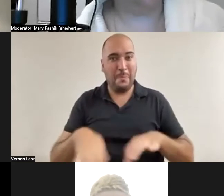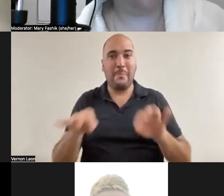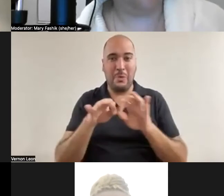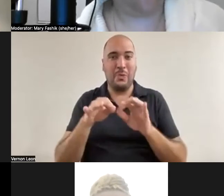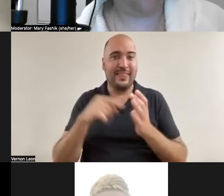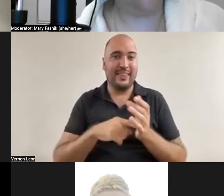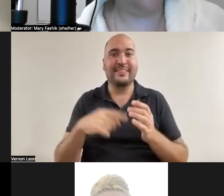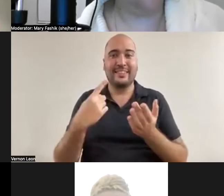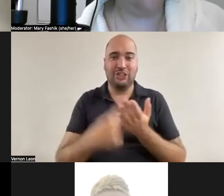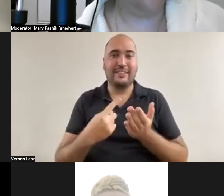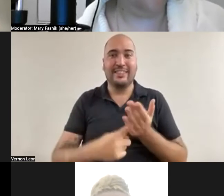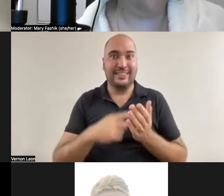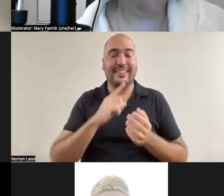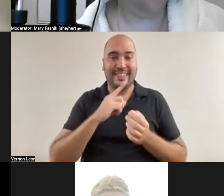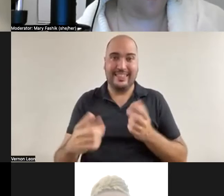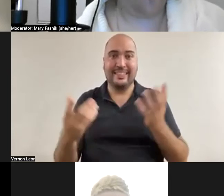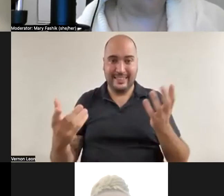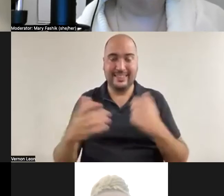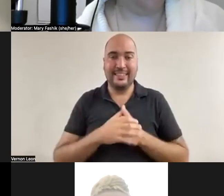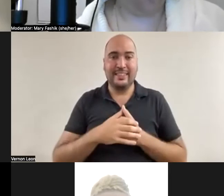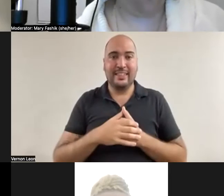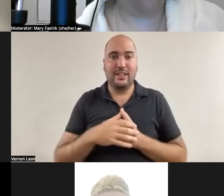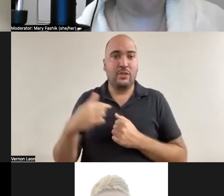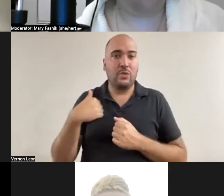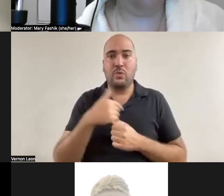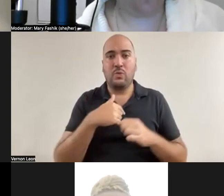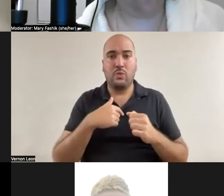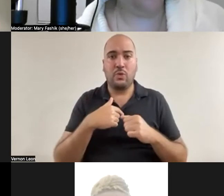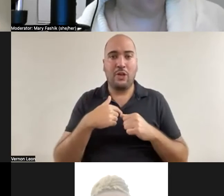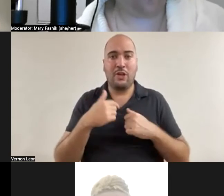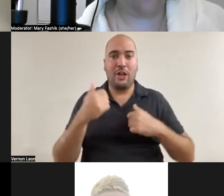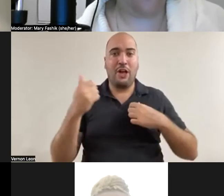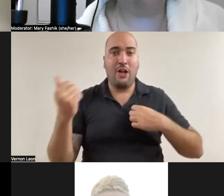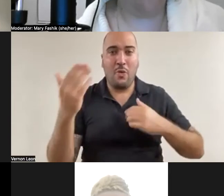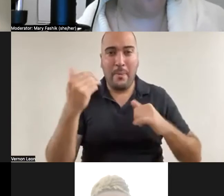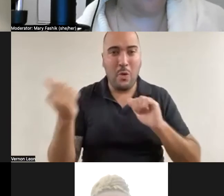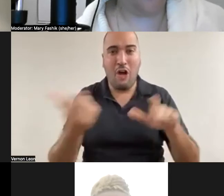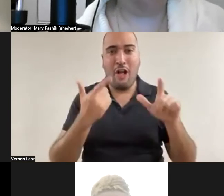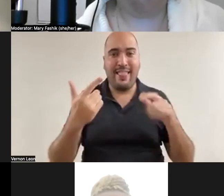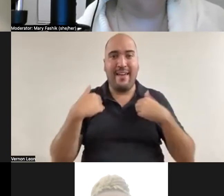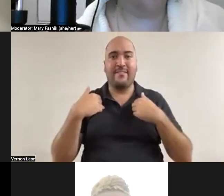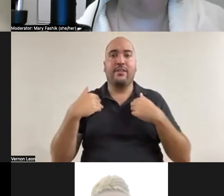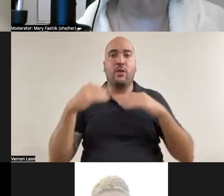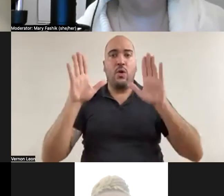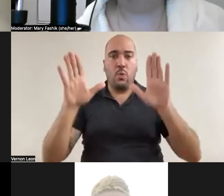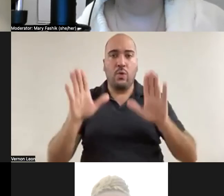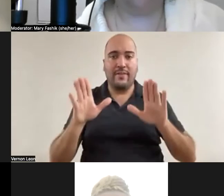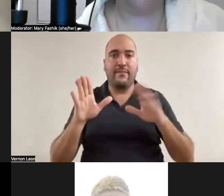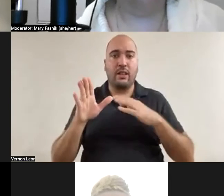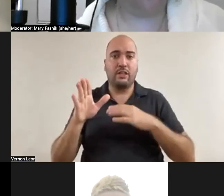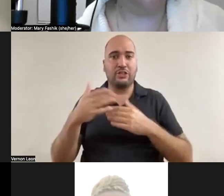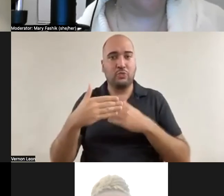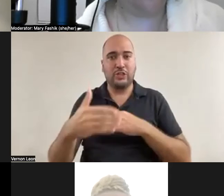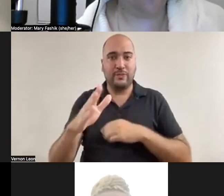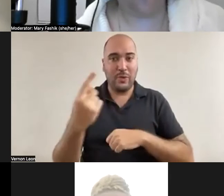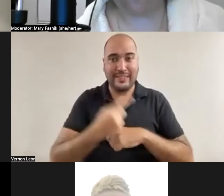this discussion is. We hope you all have a wonderful rest